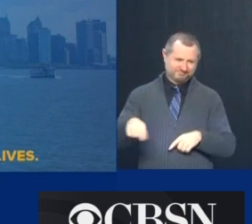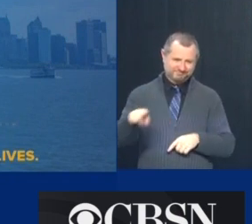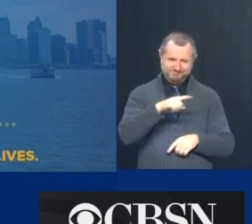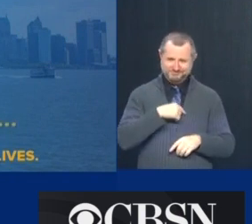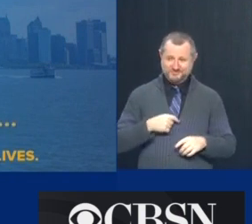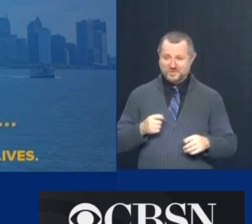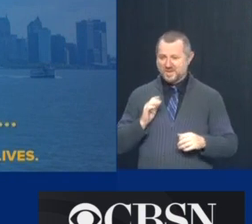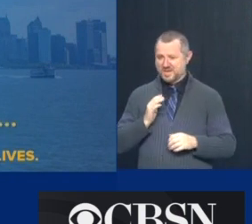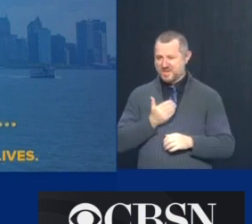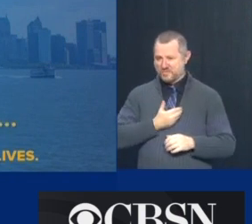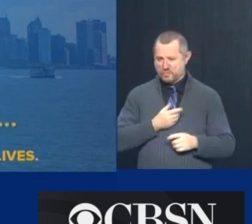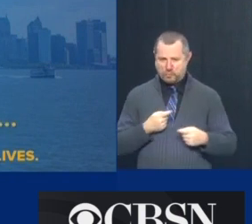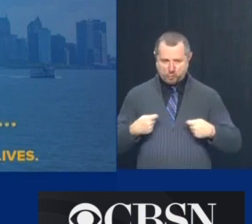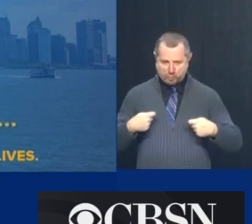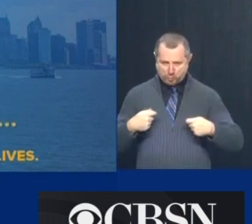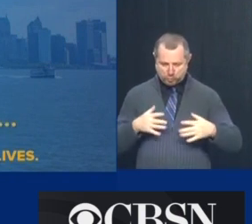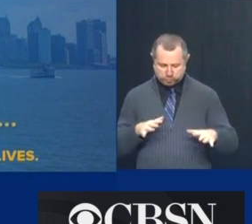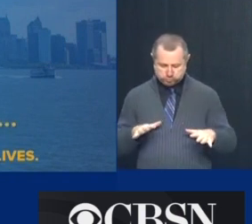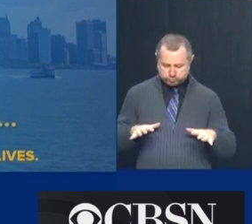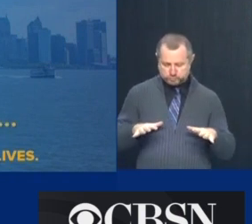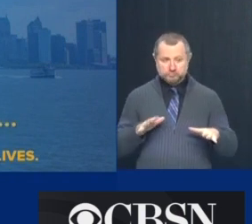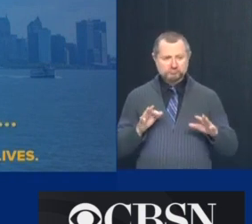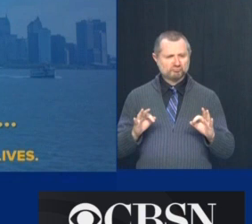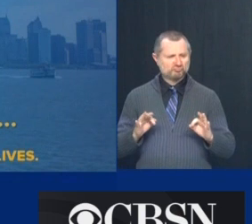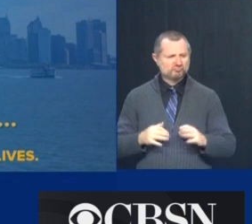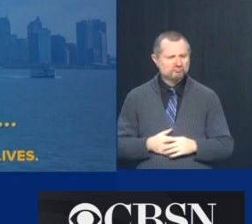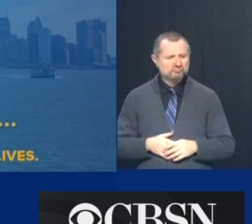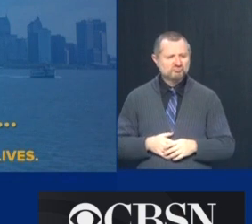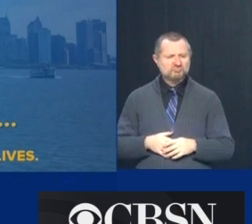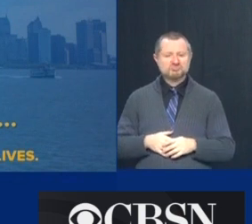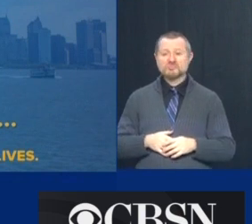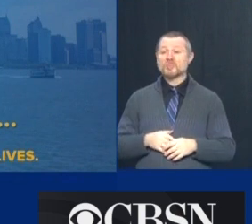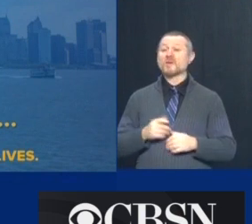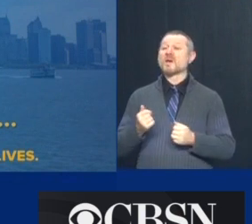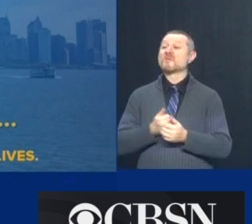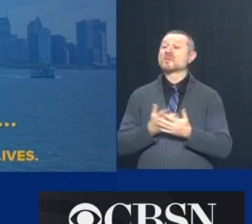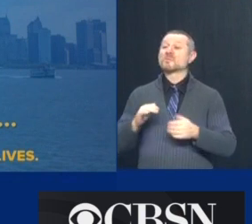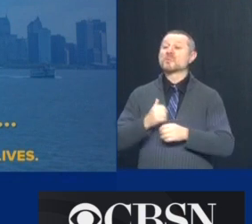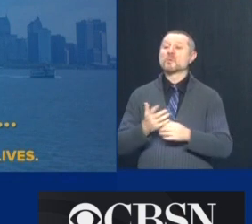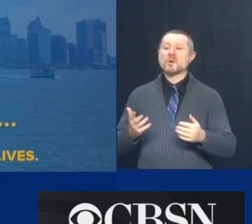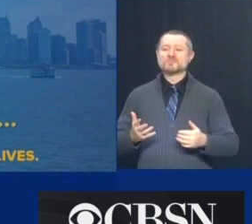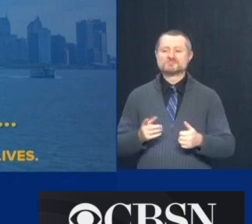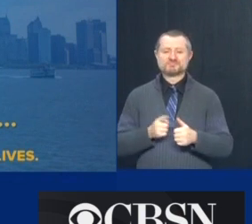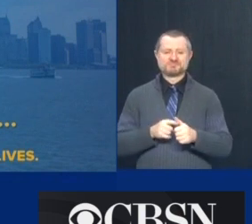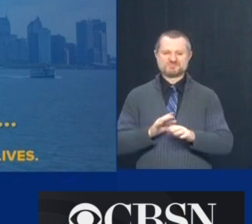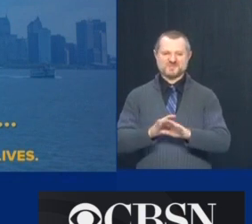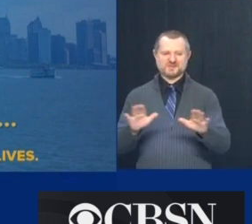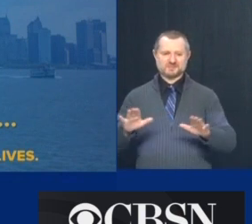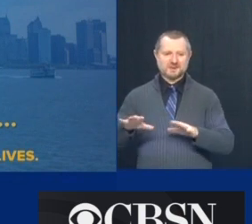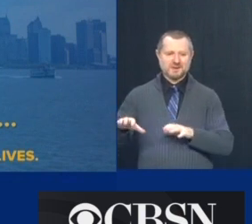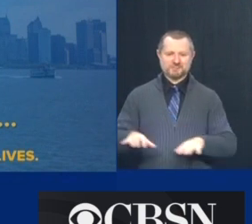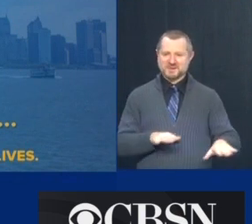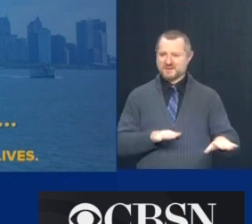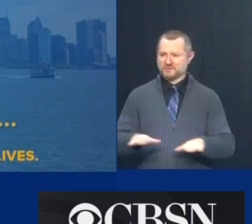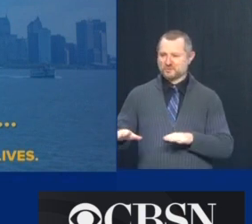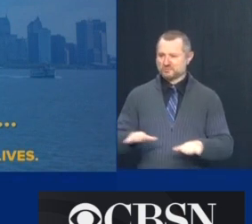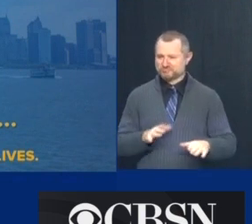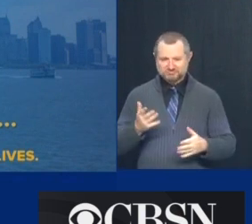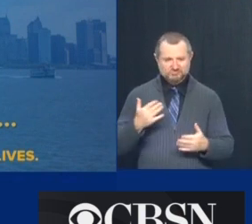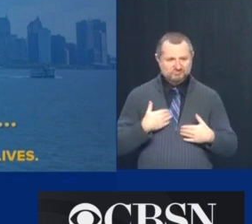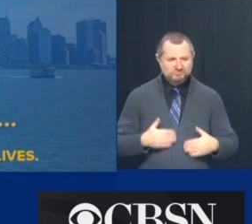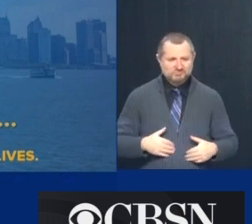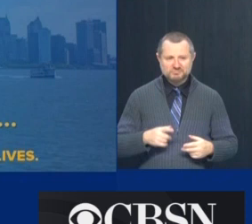our control. This is all a function of human behavior and social action. It's all what we